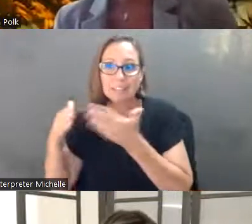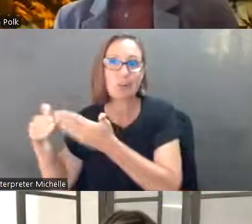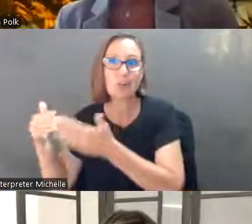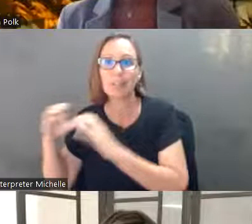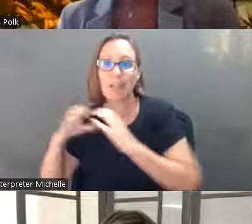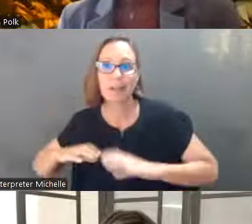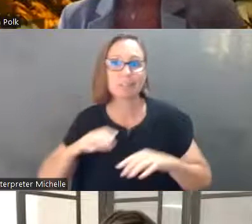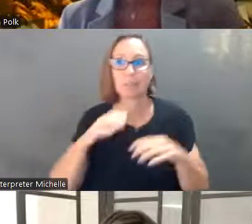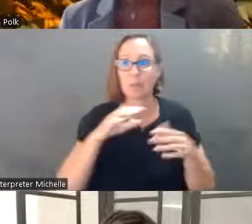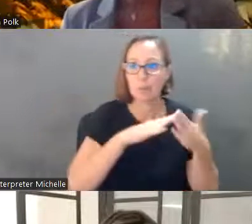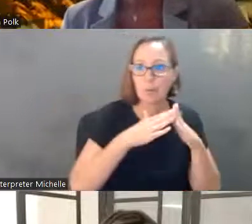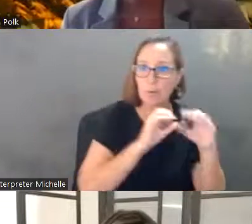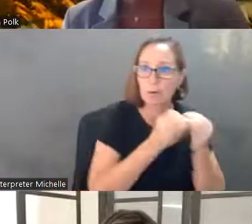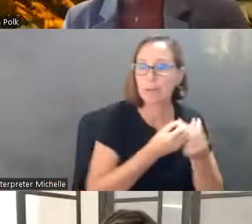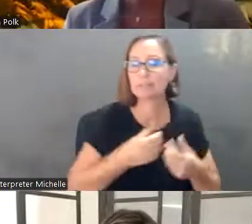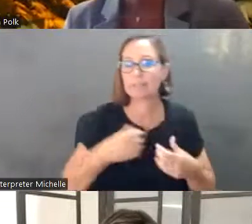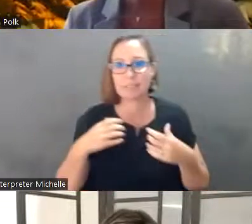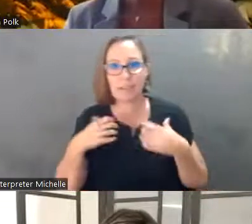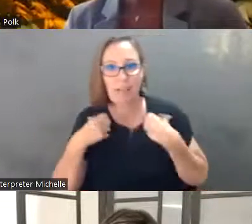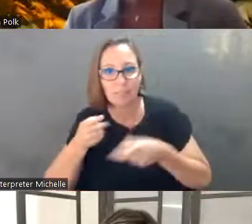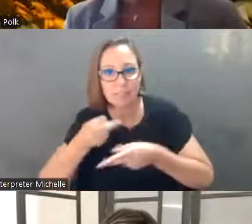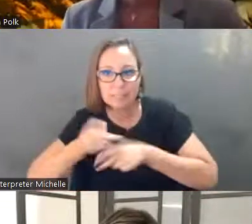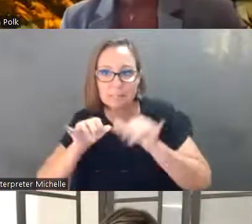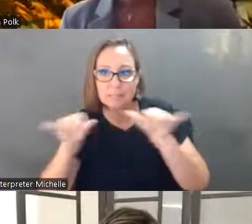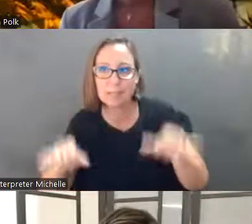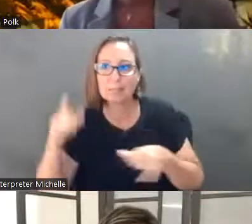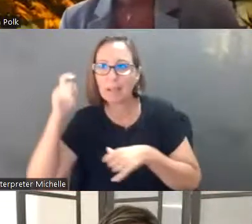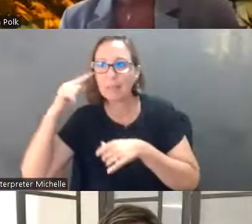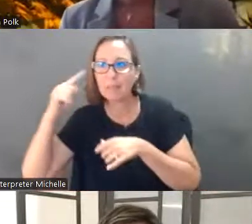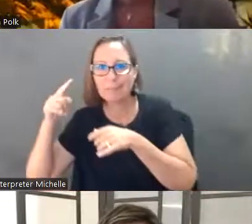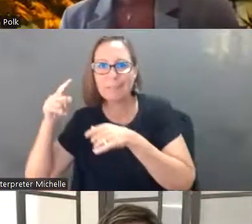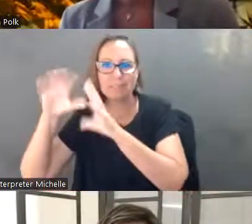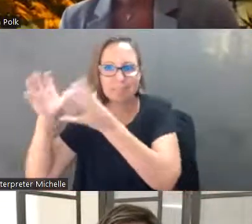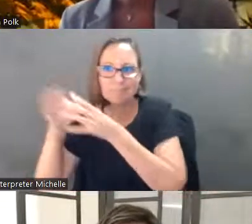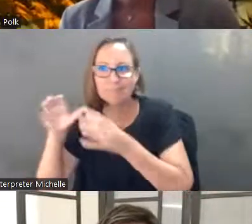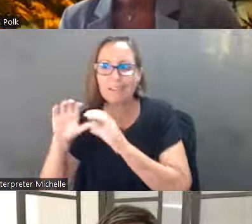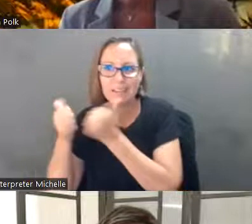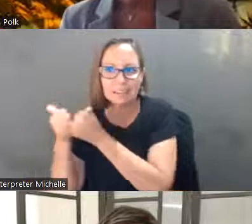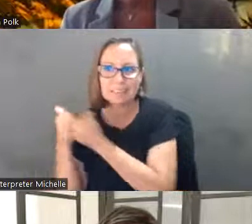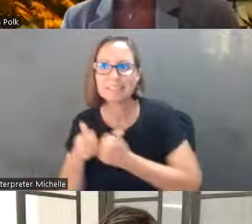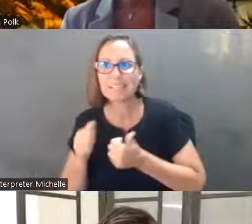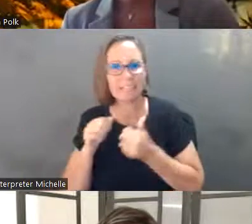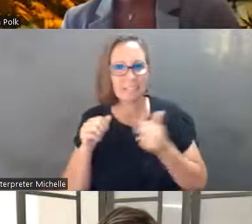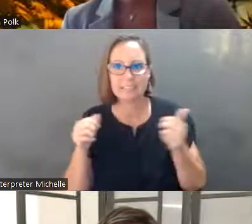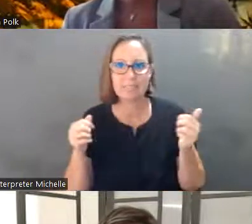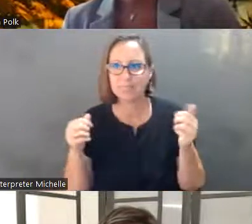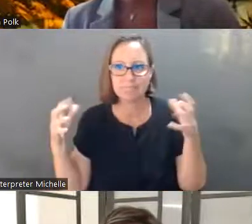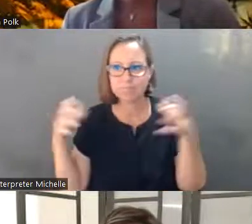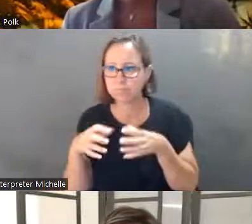systems, foundations, associations, and government entities. And their work resides at the intersection of